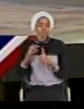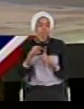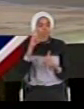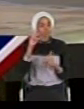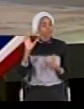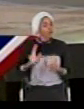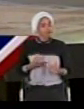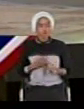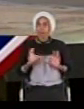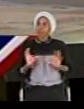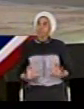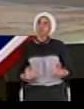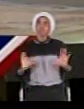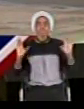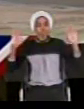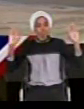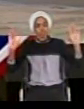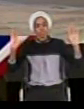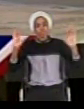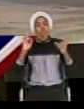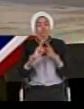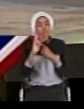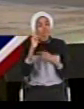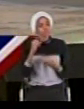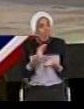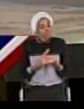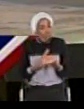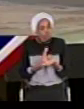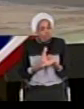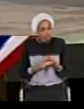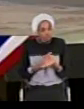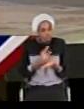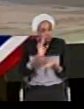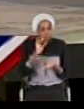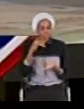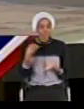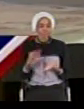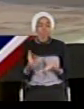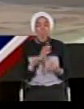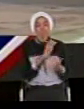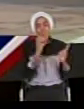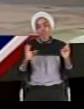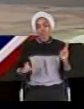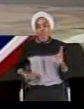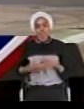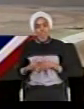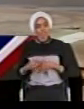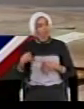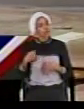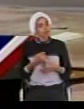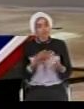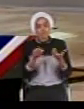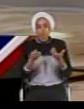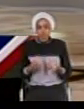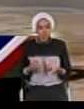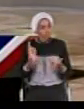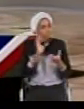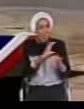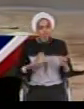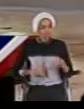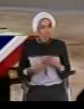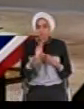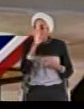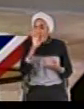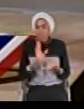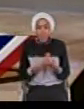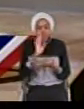the gospel and to the glory of Christ. Our commitment. We want Christ glorified.